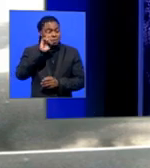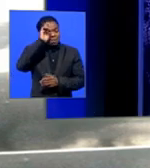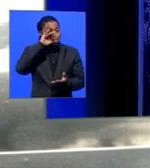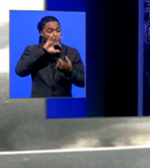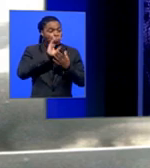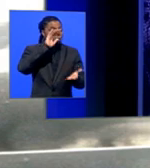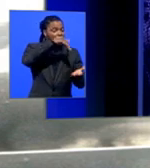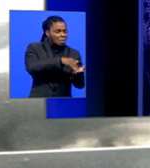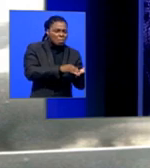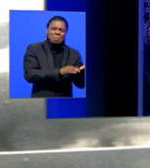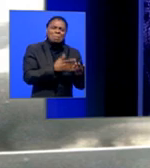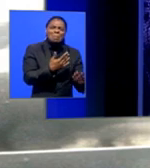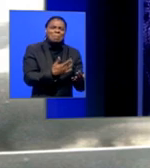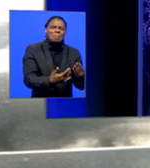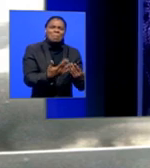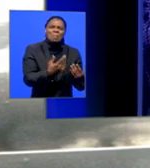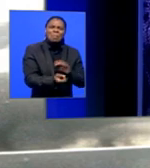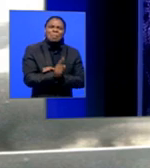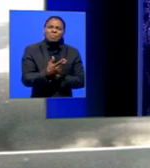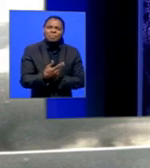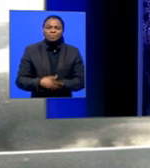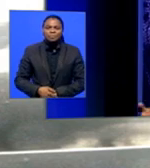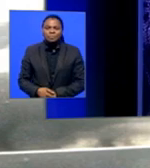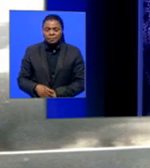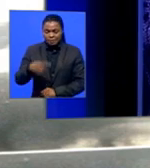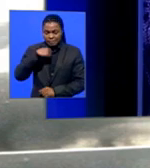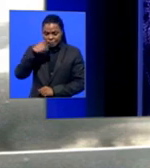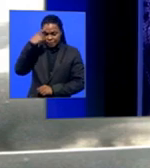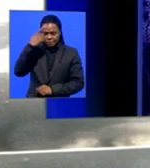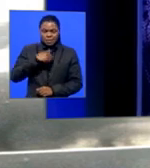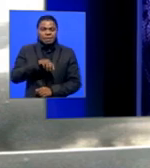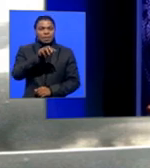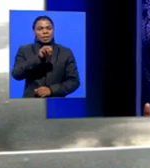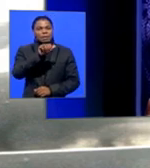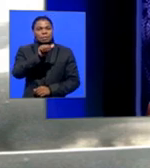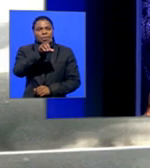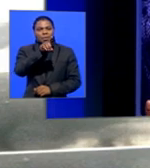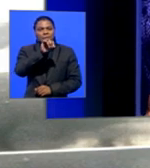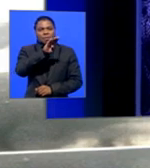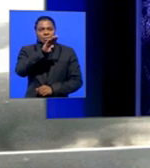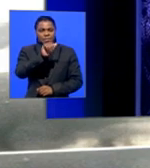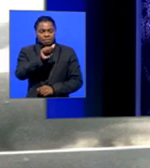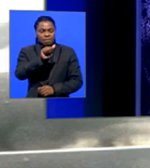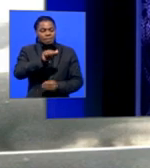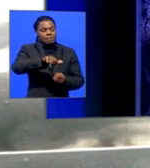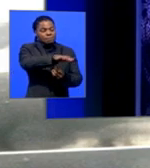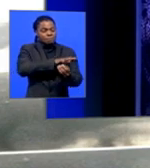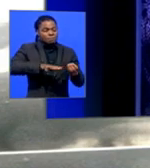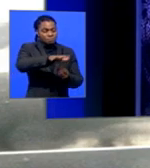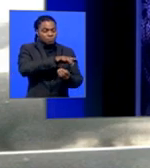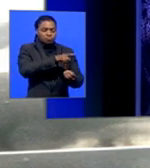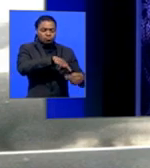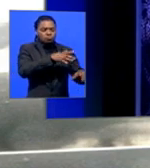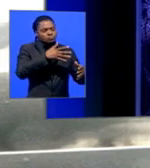I think the Madiba family and the Madiba clan and the entire clan of Madiba will